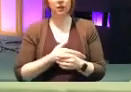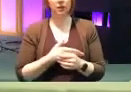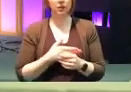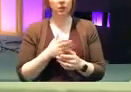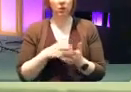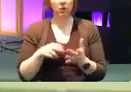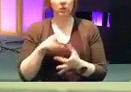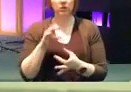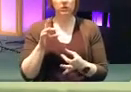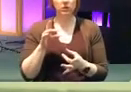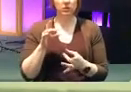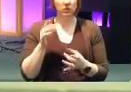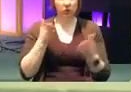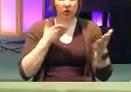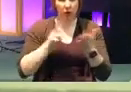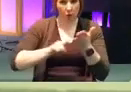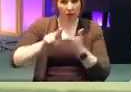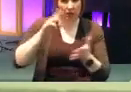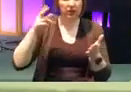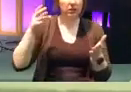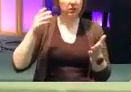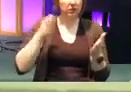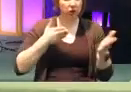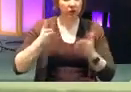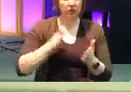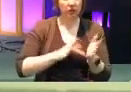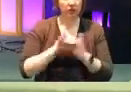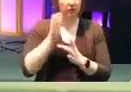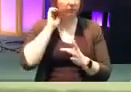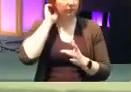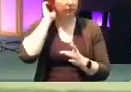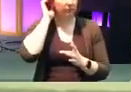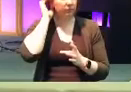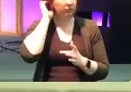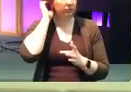I believe that those believers in the book of Acts, and again, the people that are living in persecution,